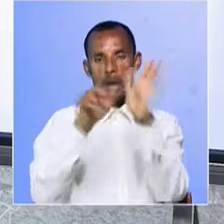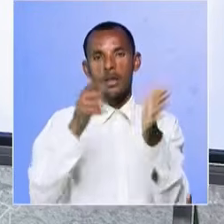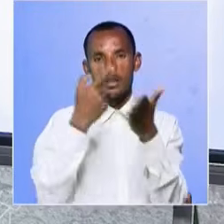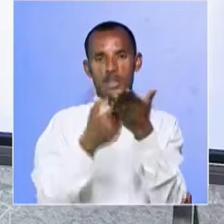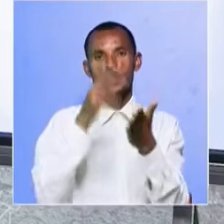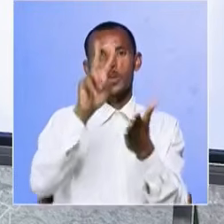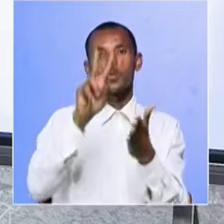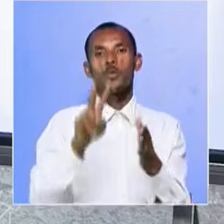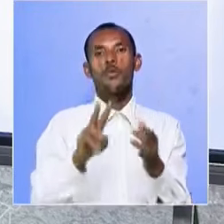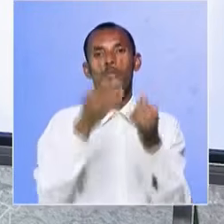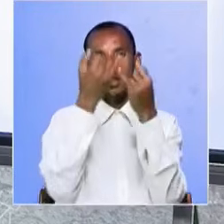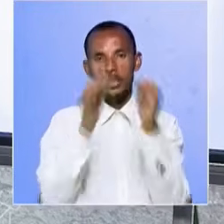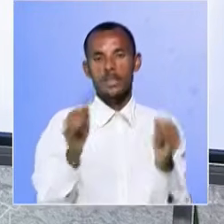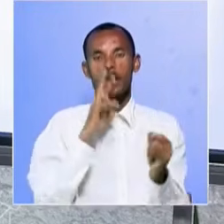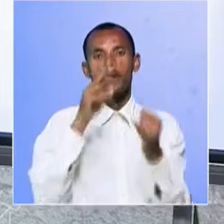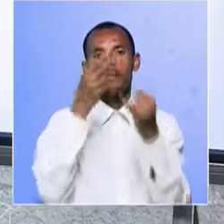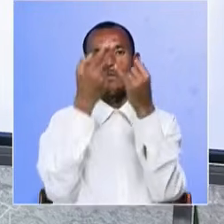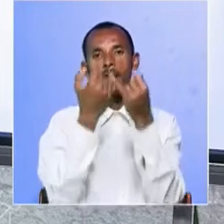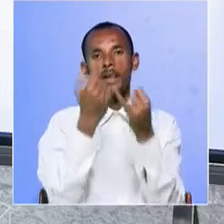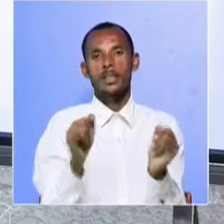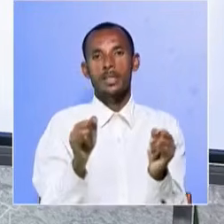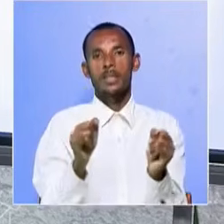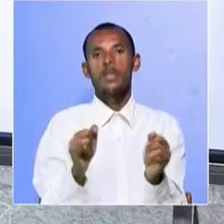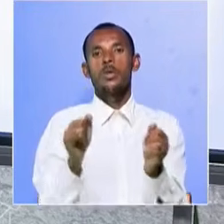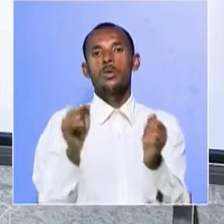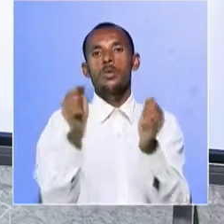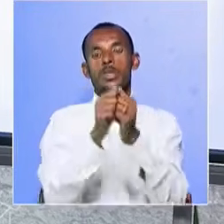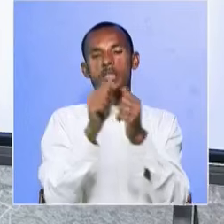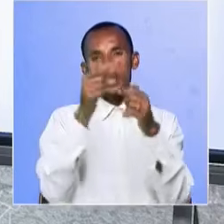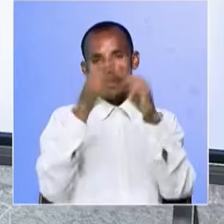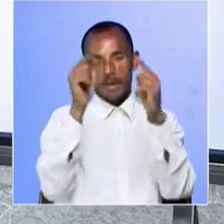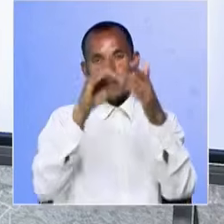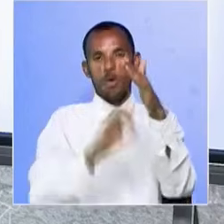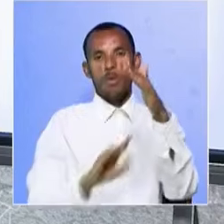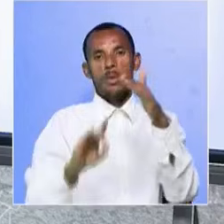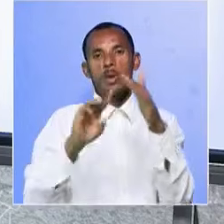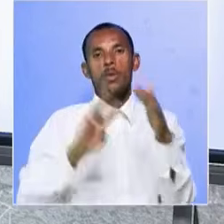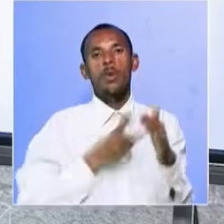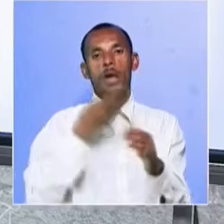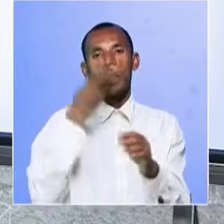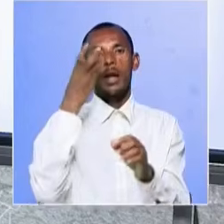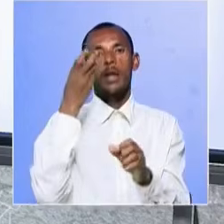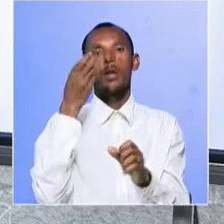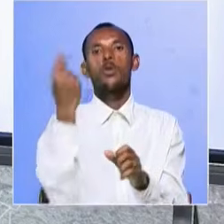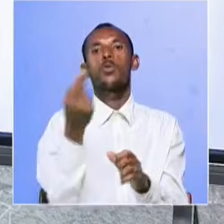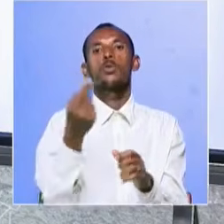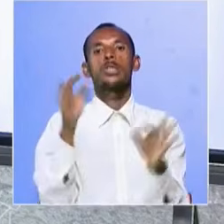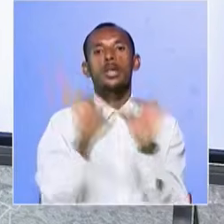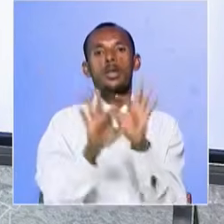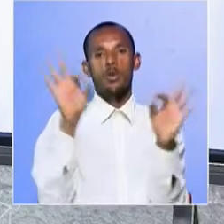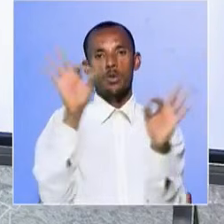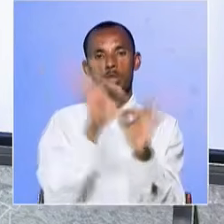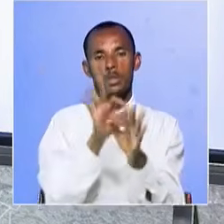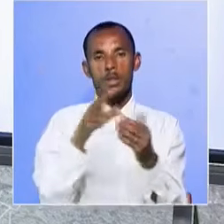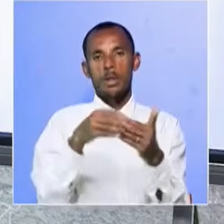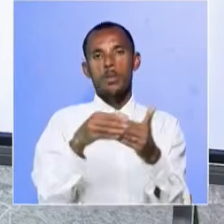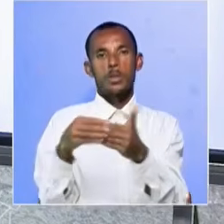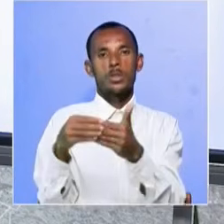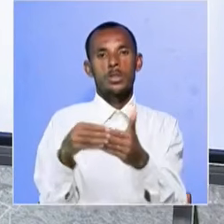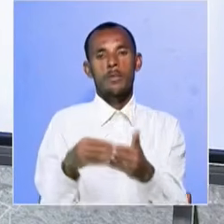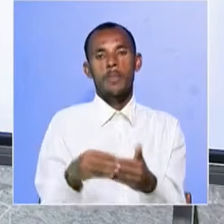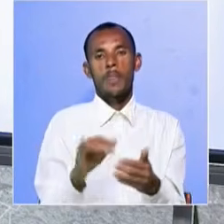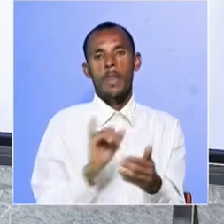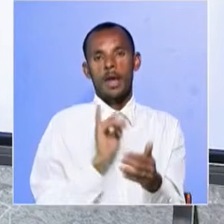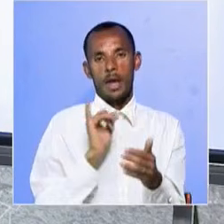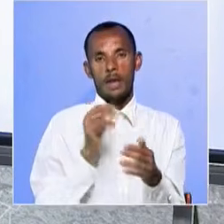two fractions are fractions having different denominators, so we can apply this procedure. Okay, the procedure that I